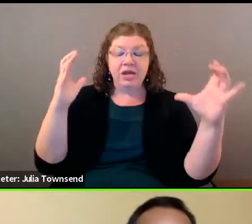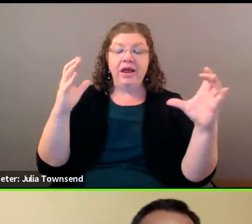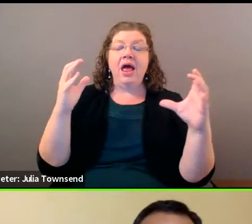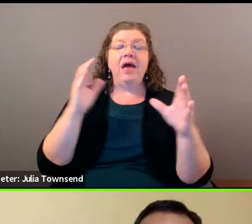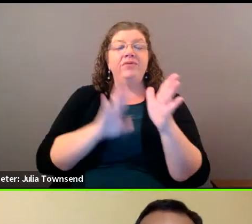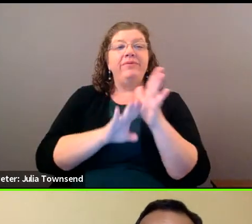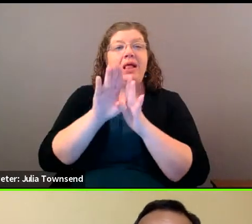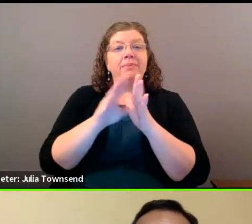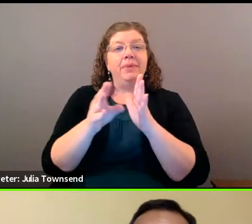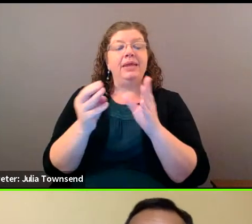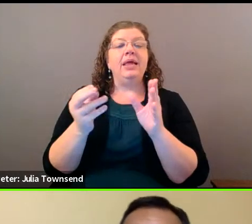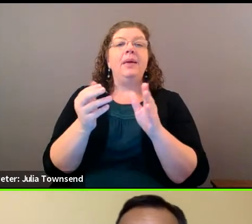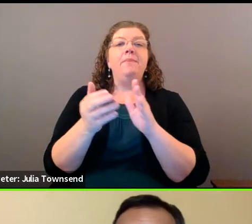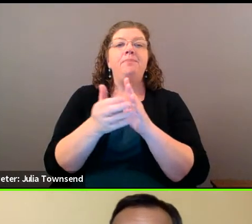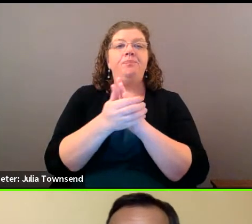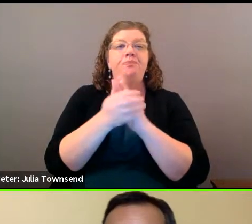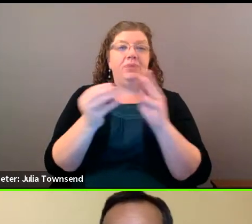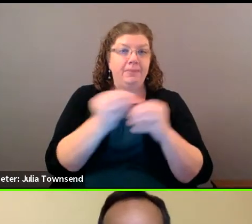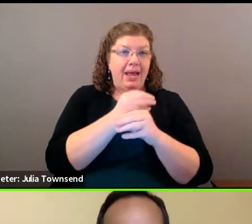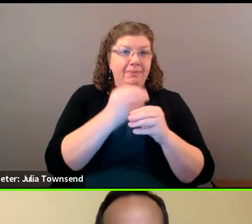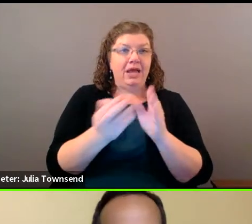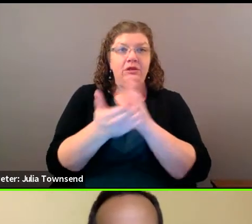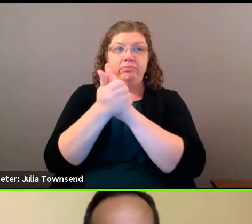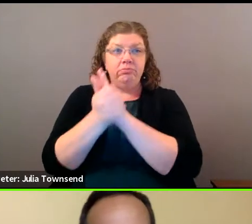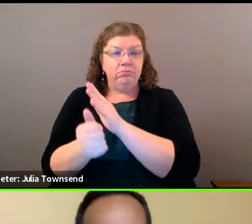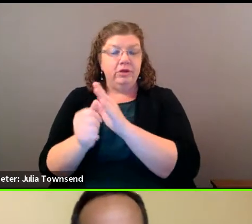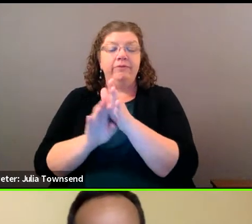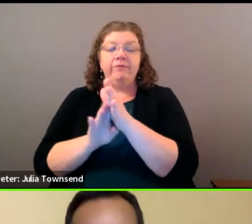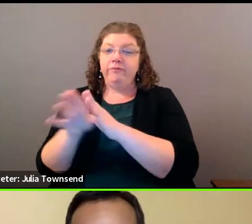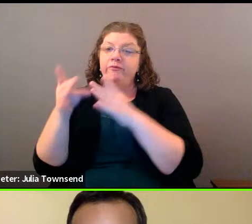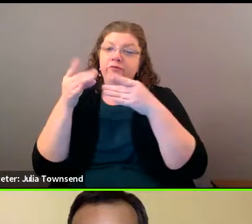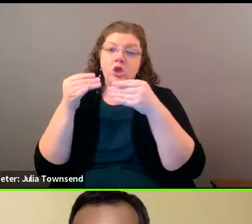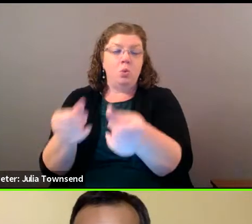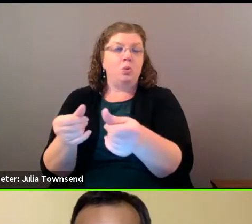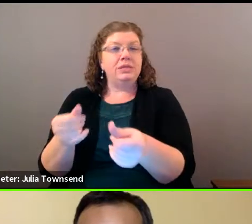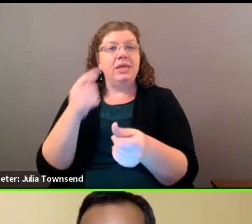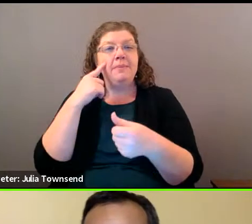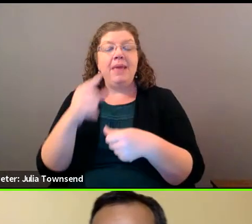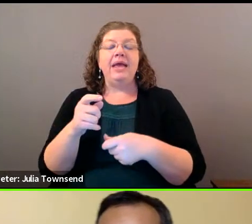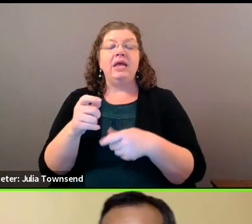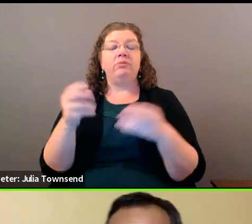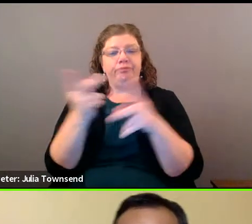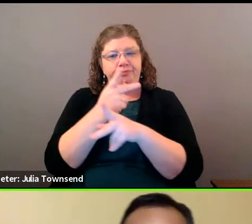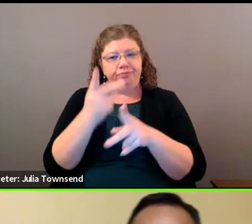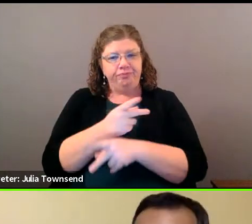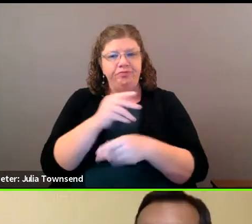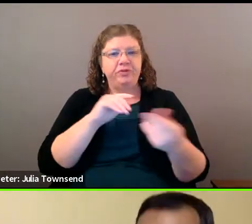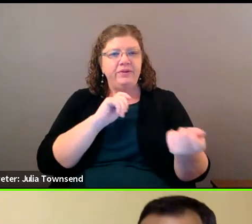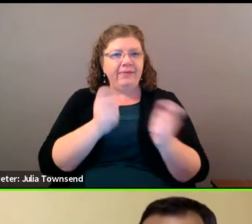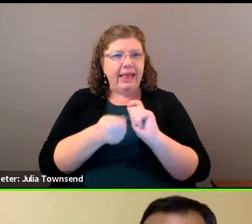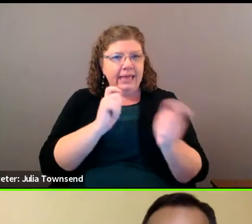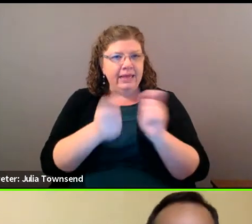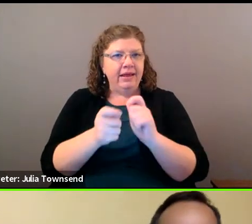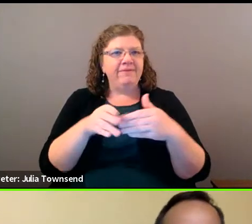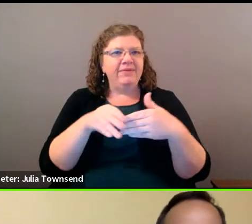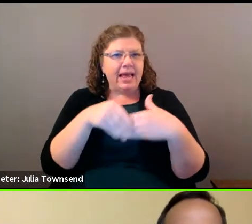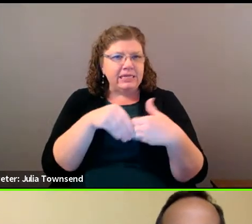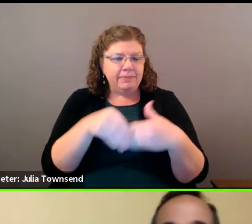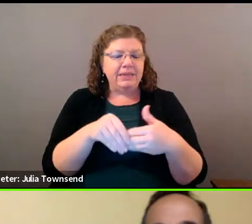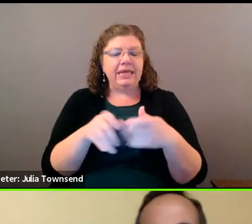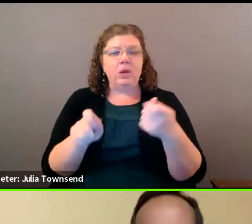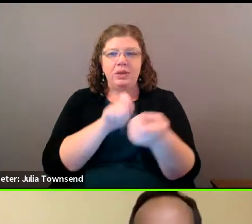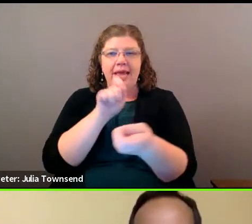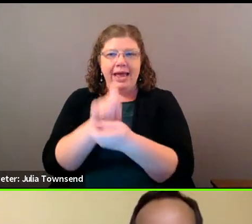fluency, and that is making mathematical computations flexibly, with accuracy and